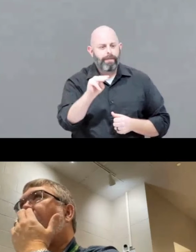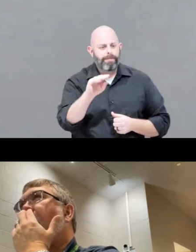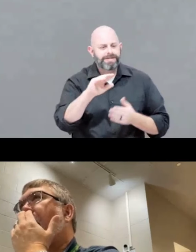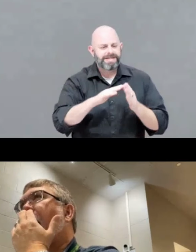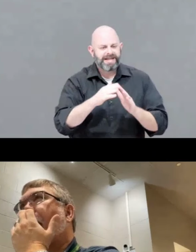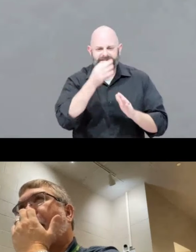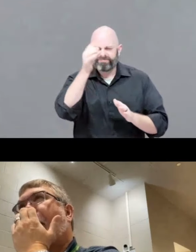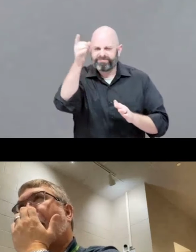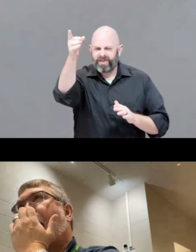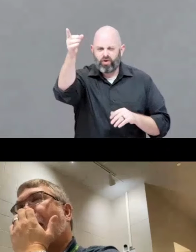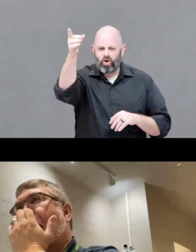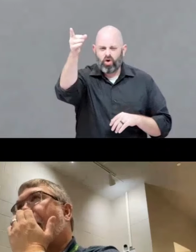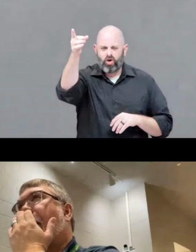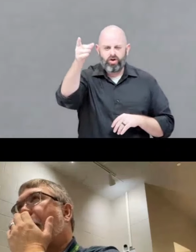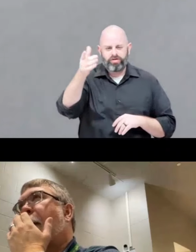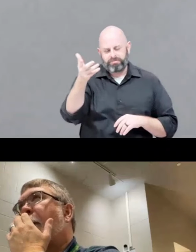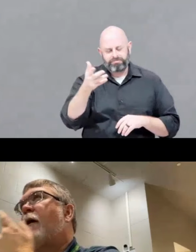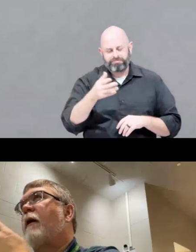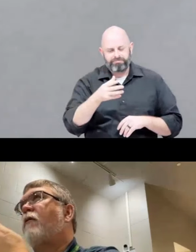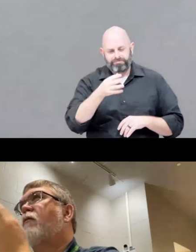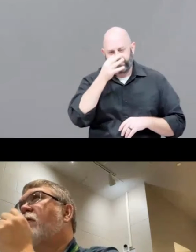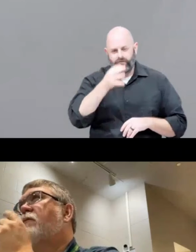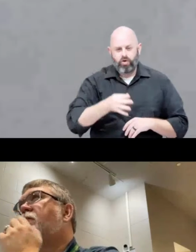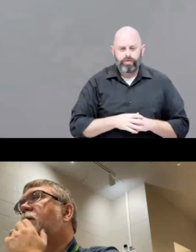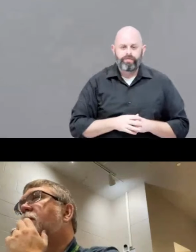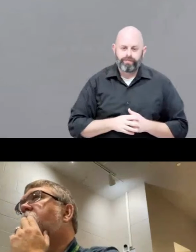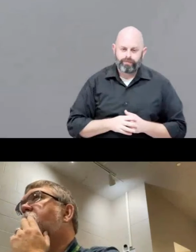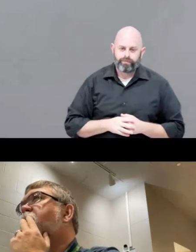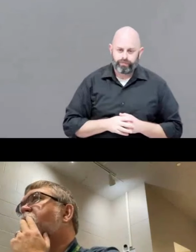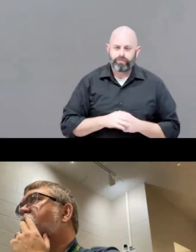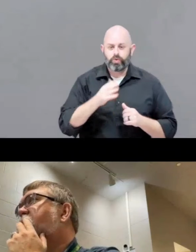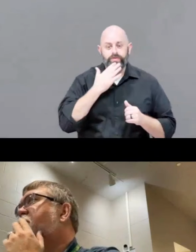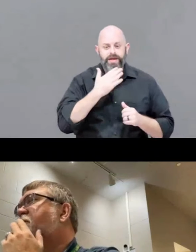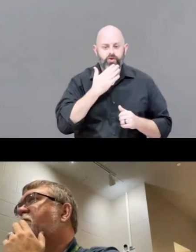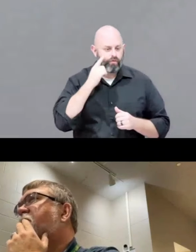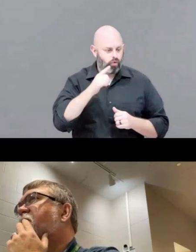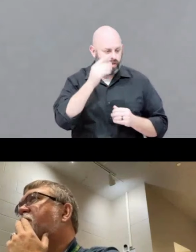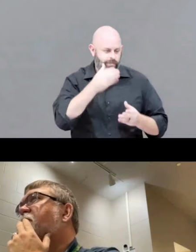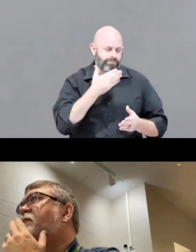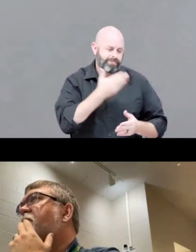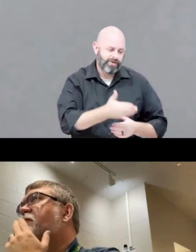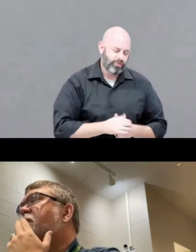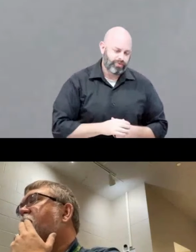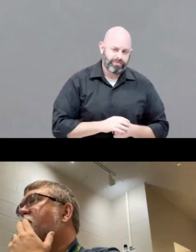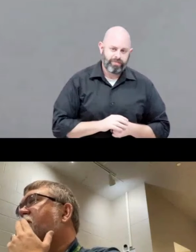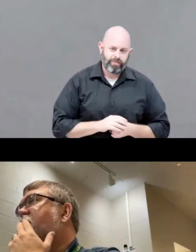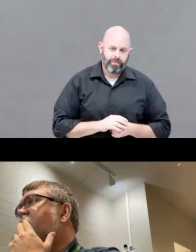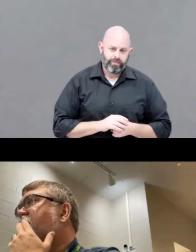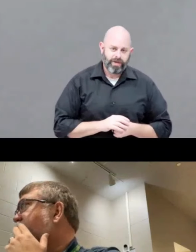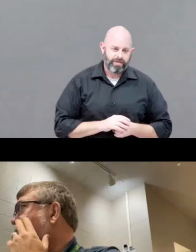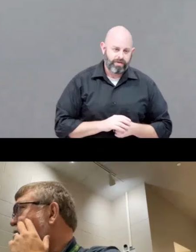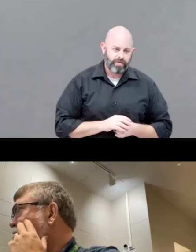Yeah. Yeah, it's not very far away at all. Well, thanks for that update on